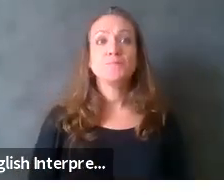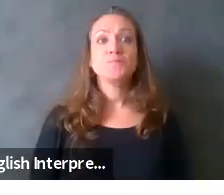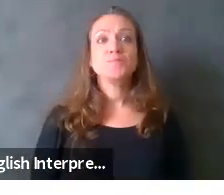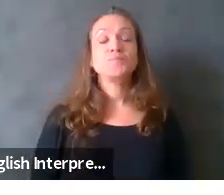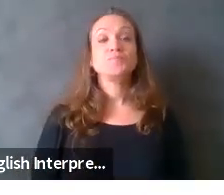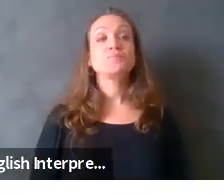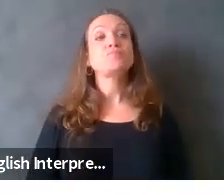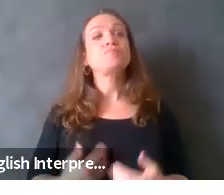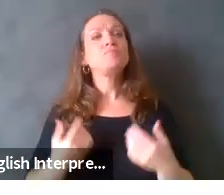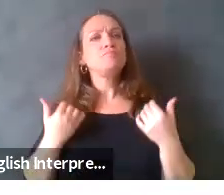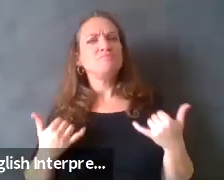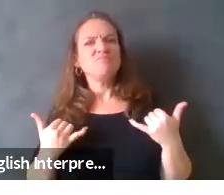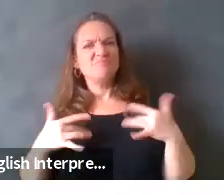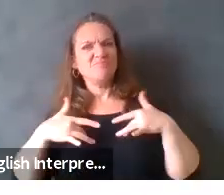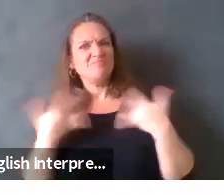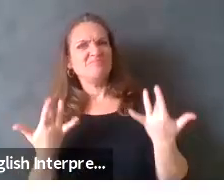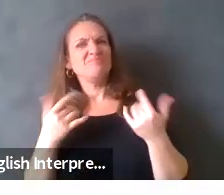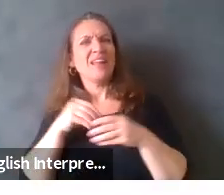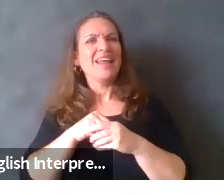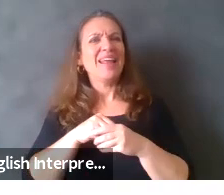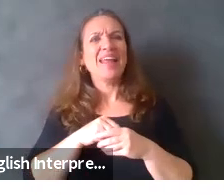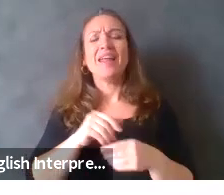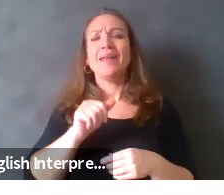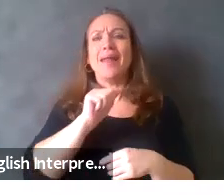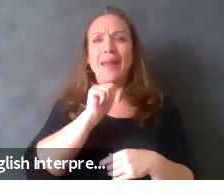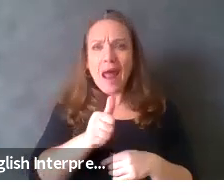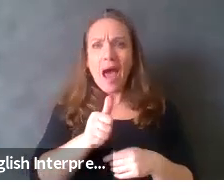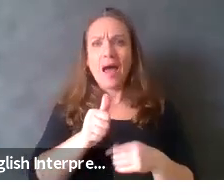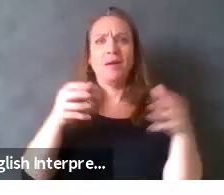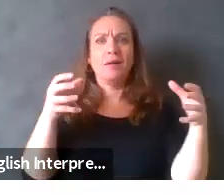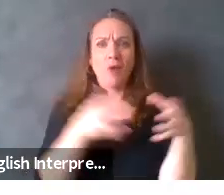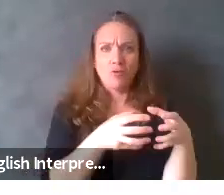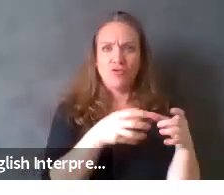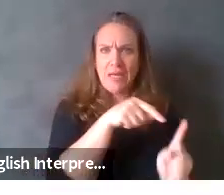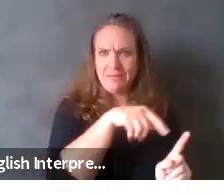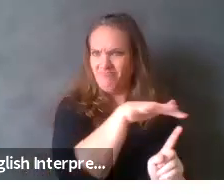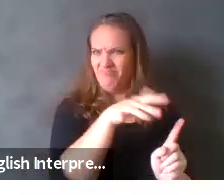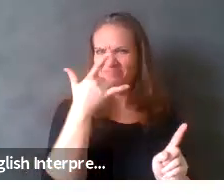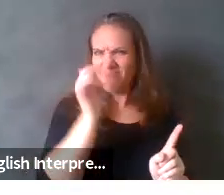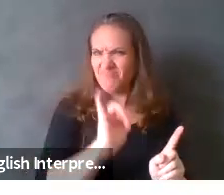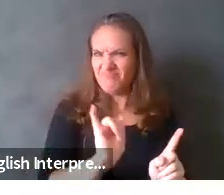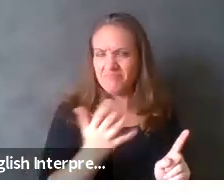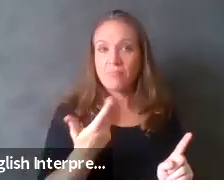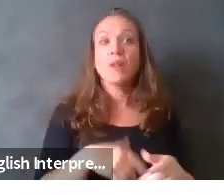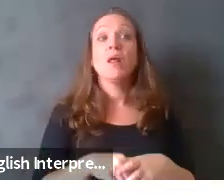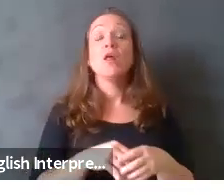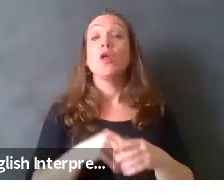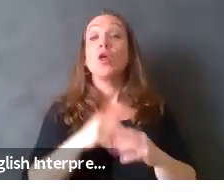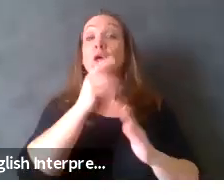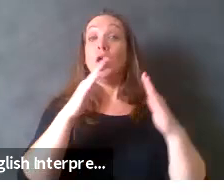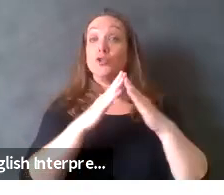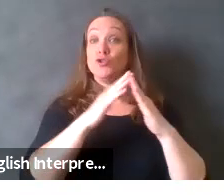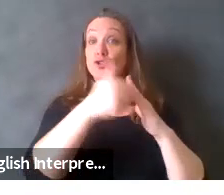So what are we looking at in this non-congregate shelter environment? Well, shelters, quotes, may